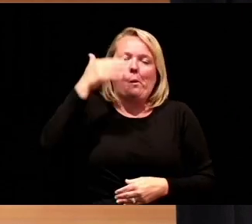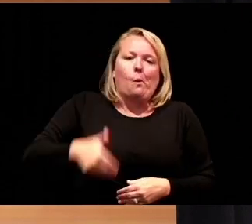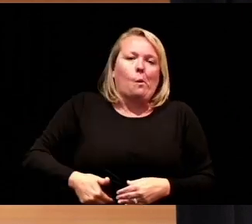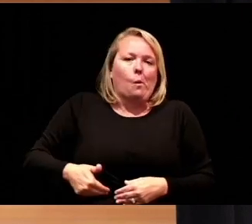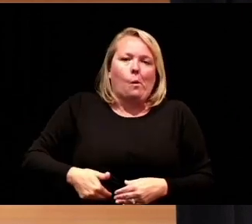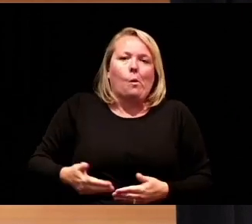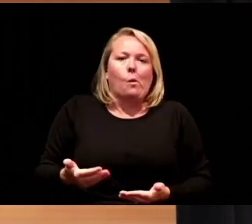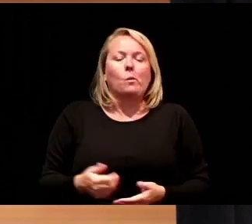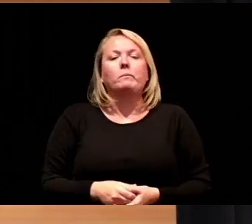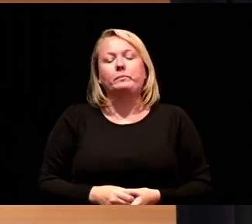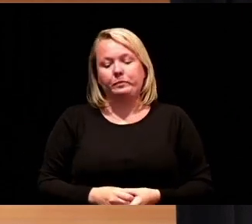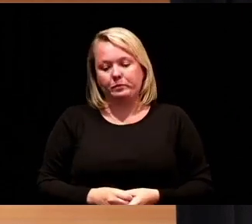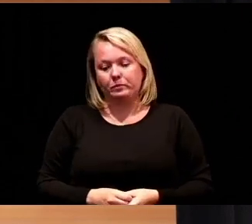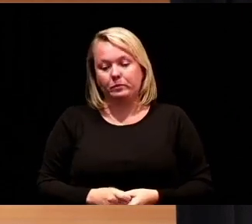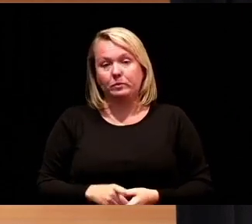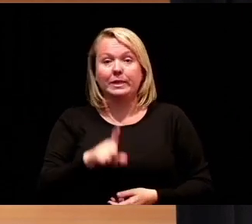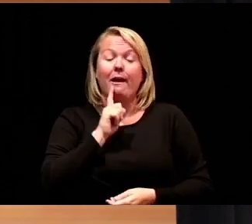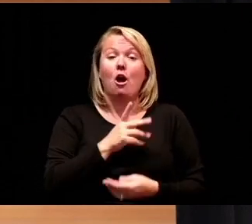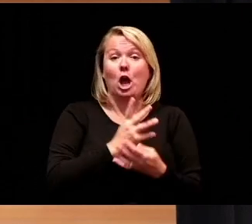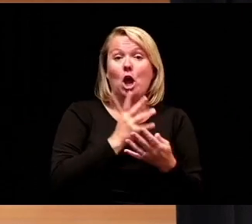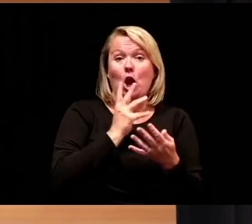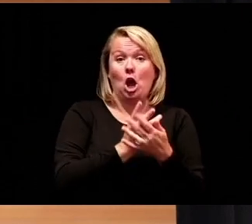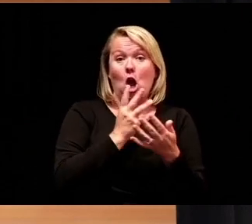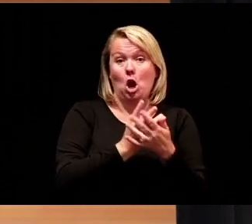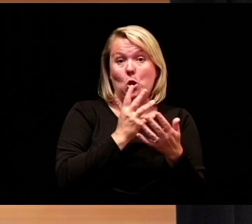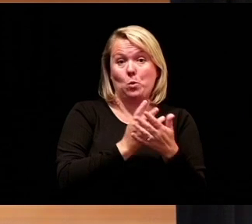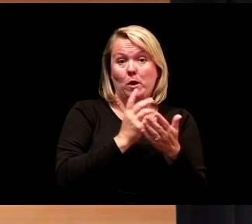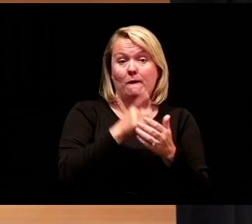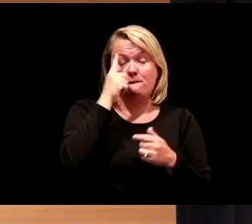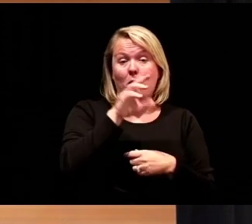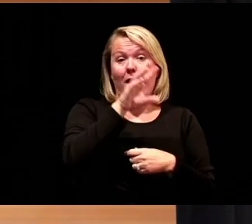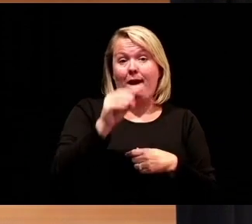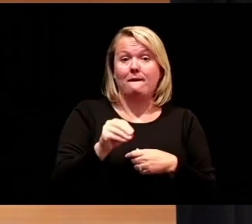major destructive cycle that needs to be addressed.